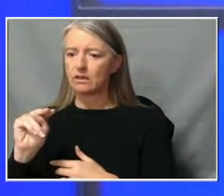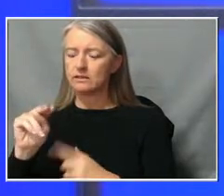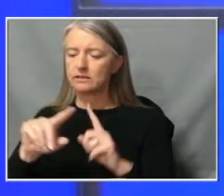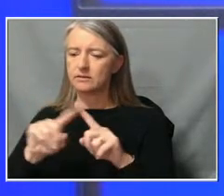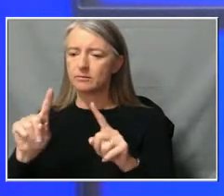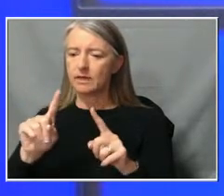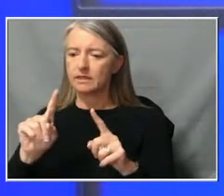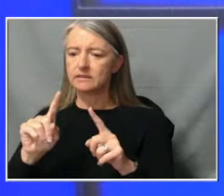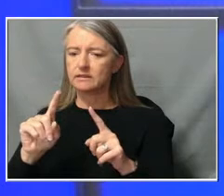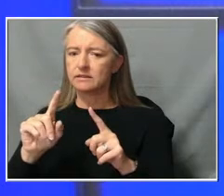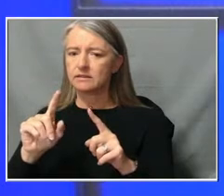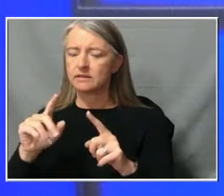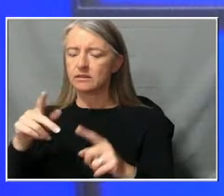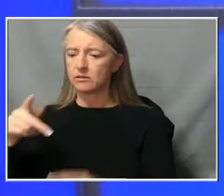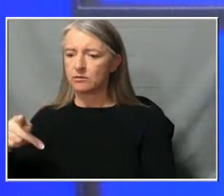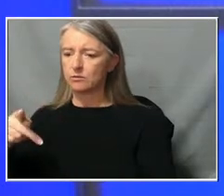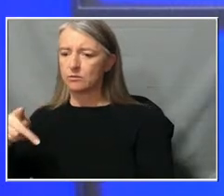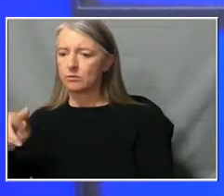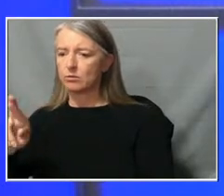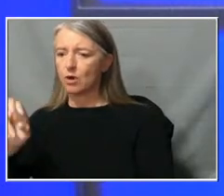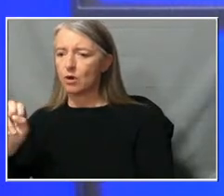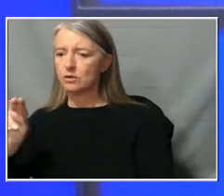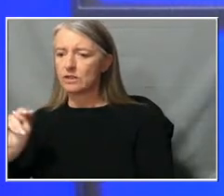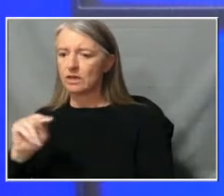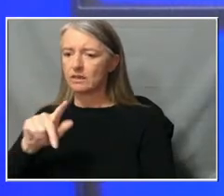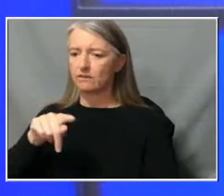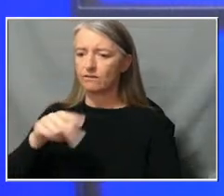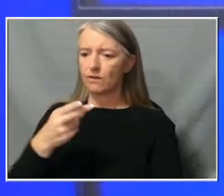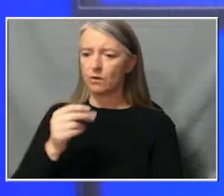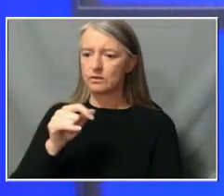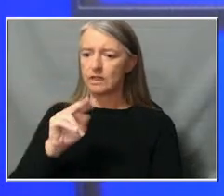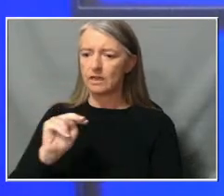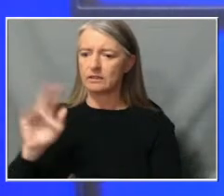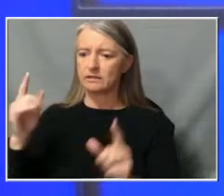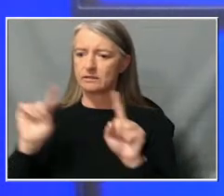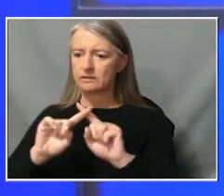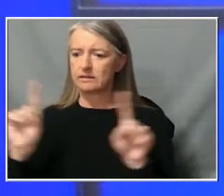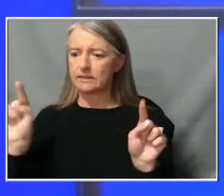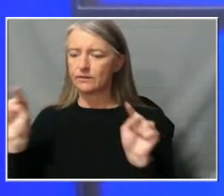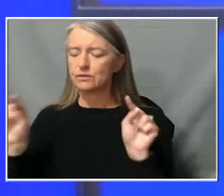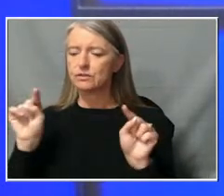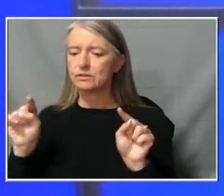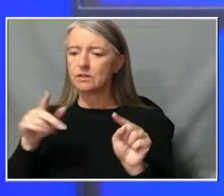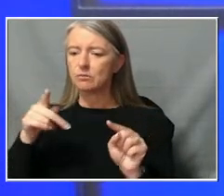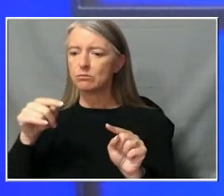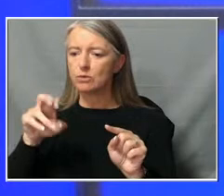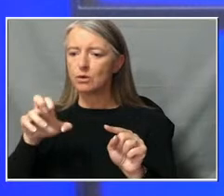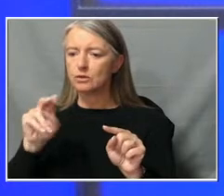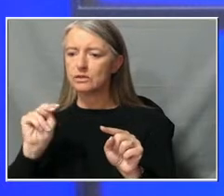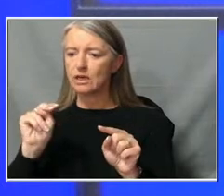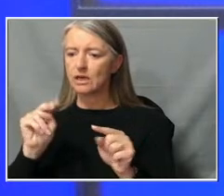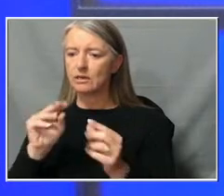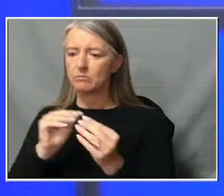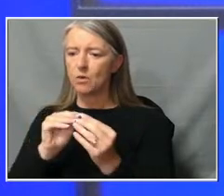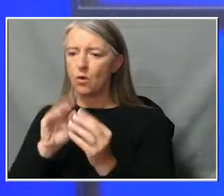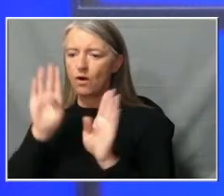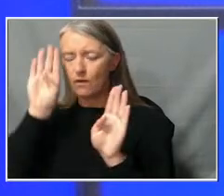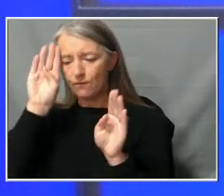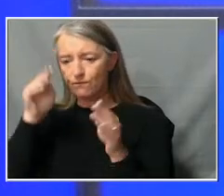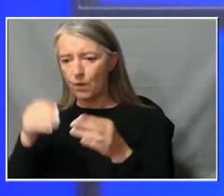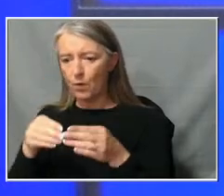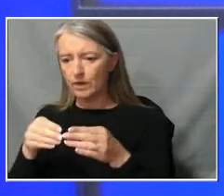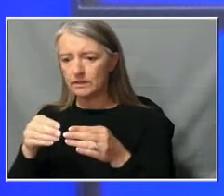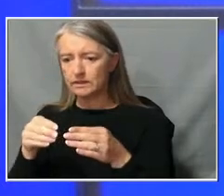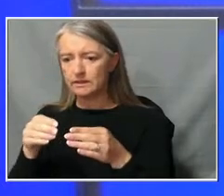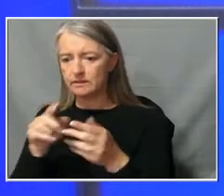the main difference between protons and photons is that with proton therapy, we're able to deliver the radiation in a much more focused, precise manner